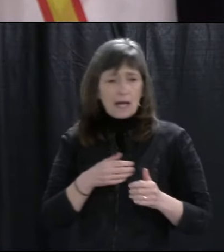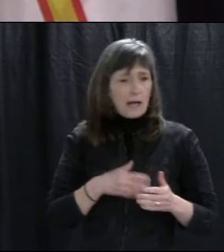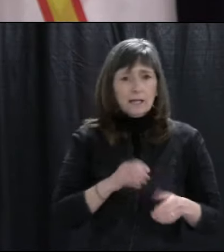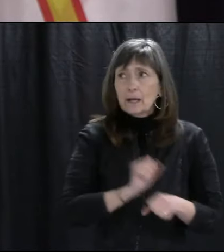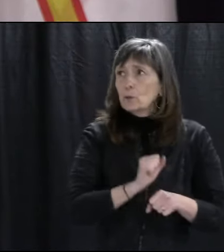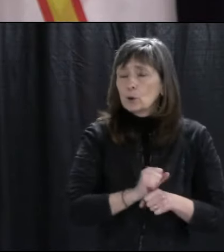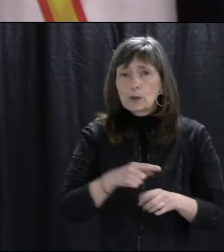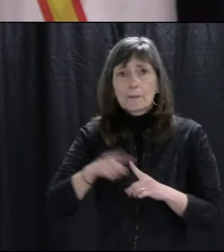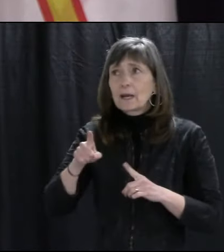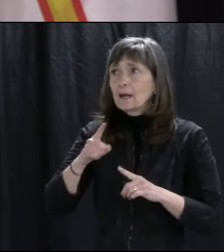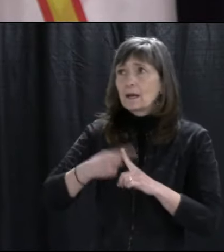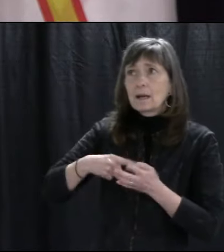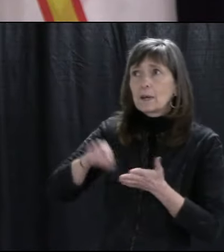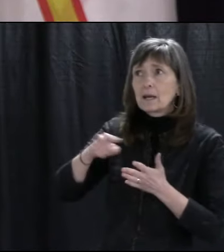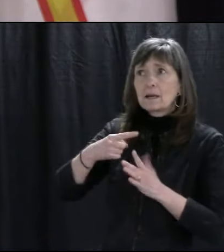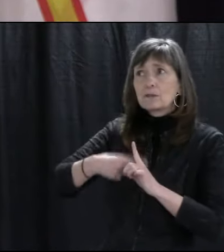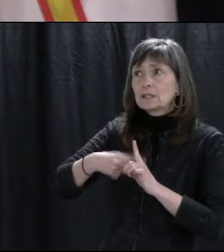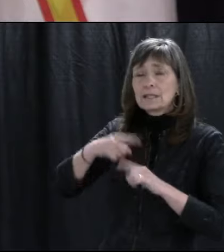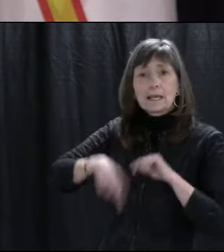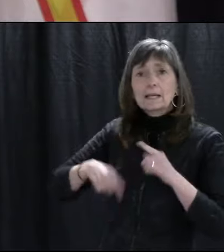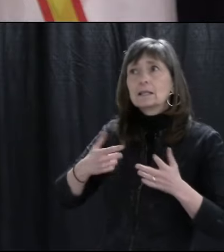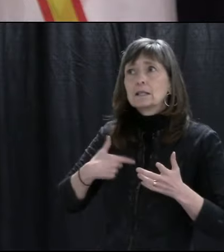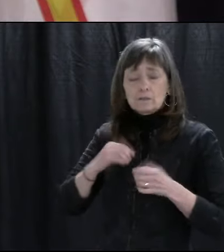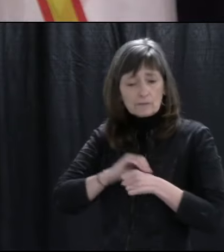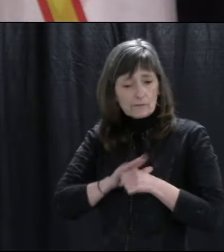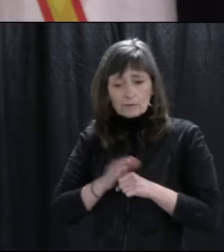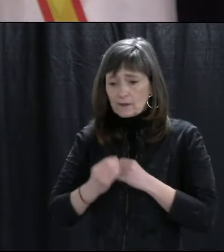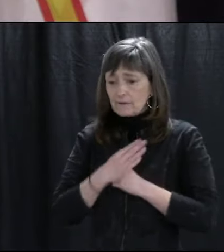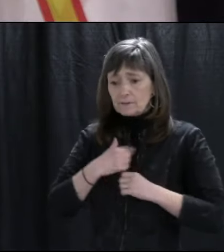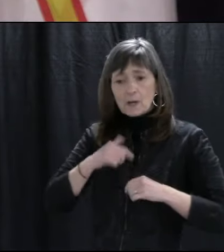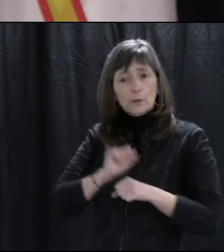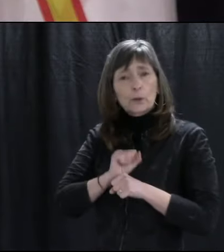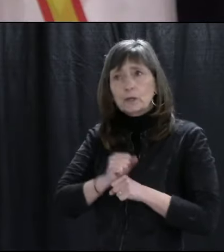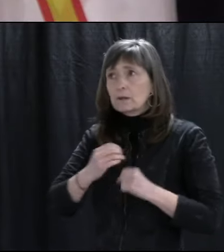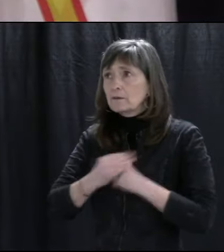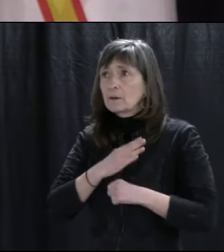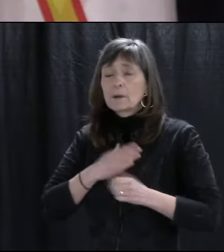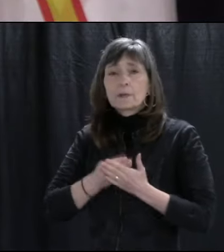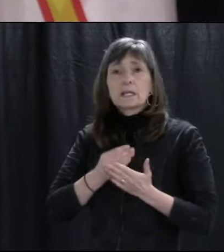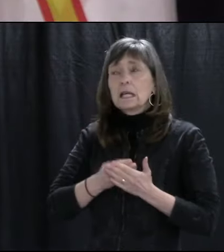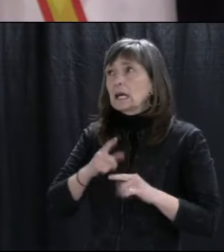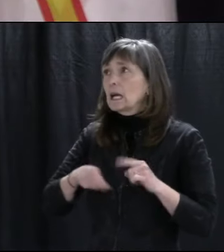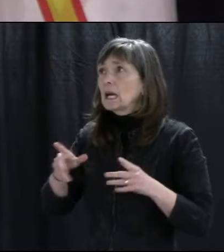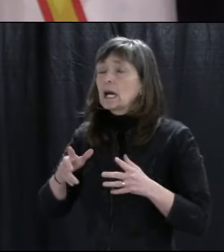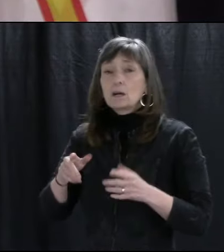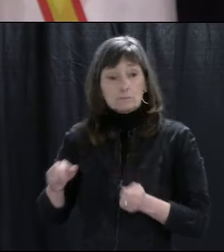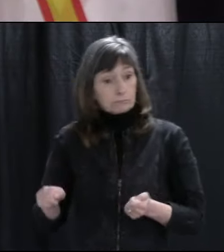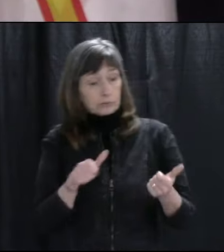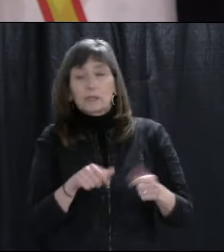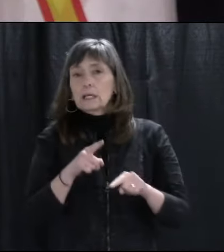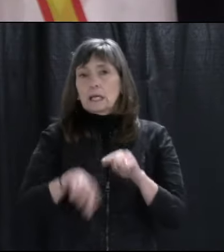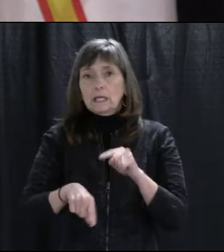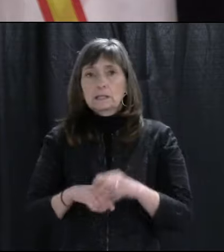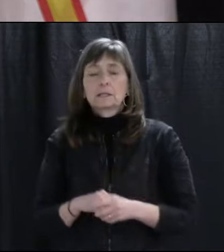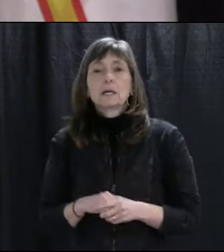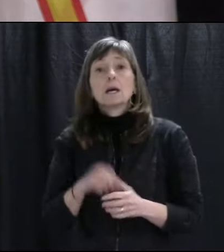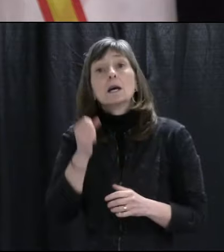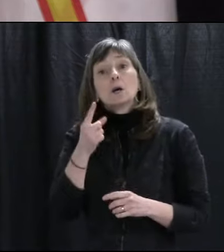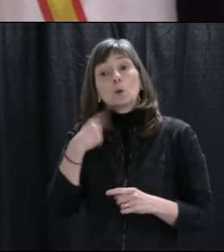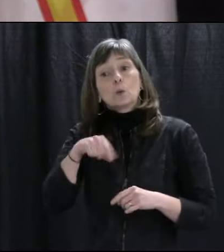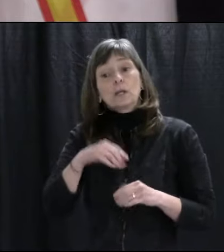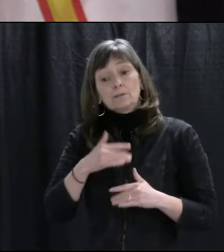of COVID-19. We're extending interim supply, which means putting in place financial measures to September the